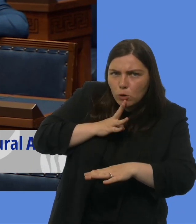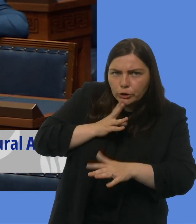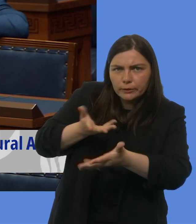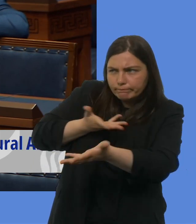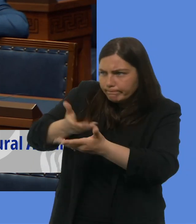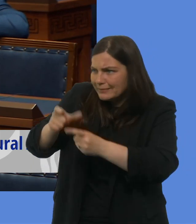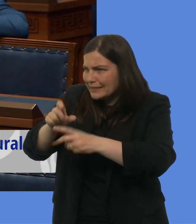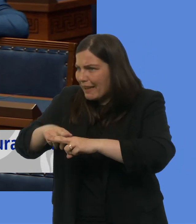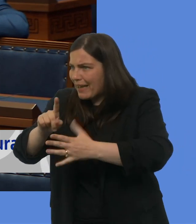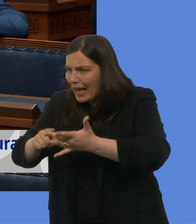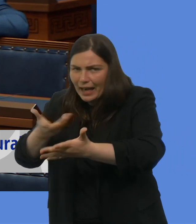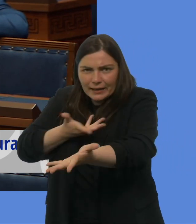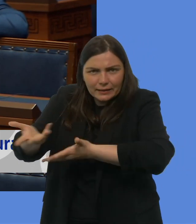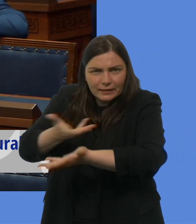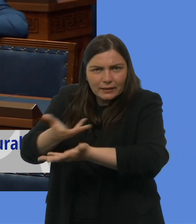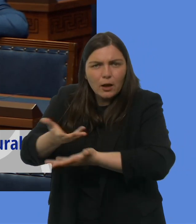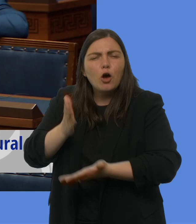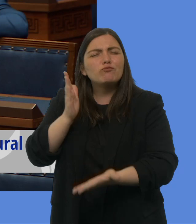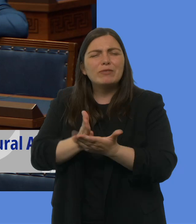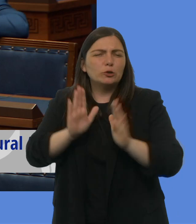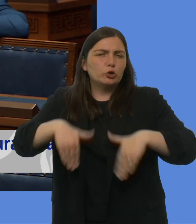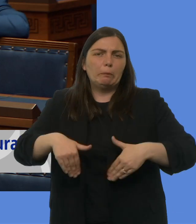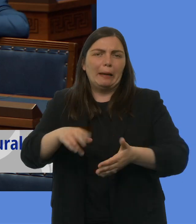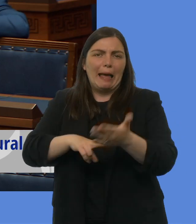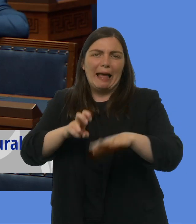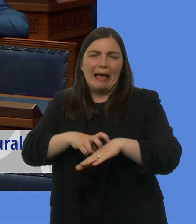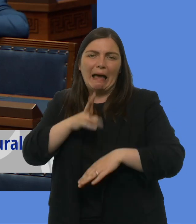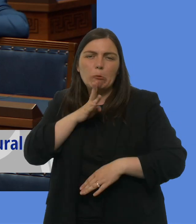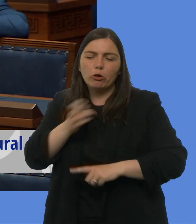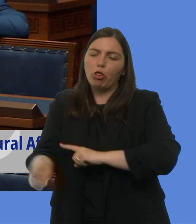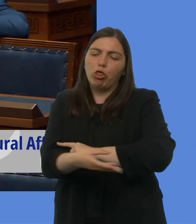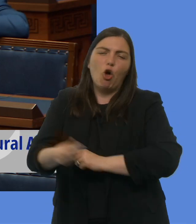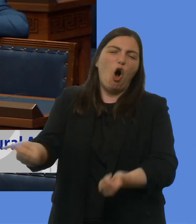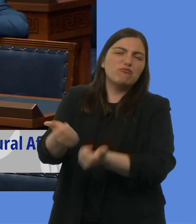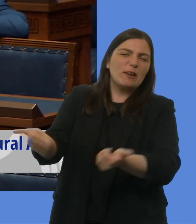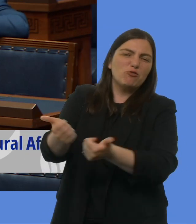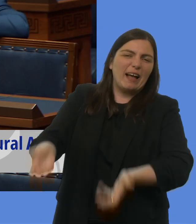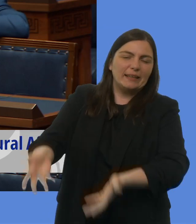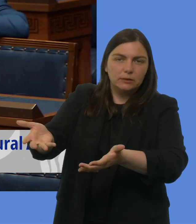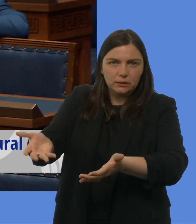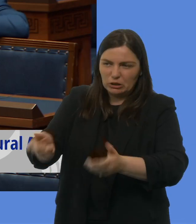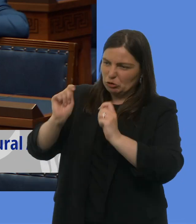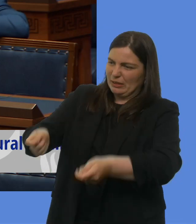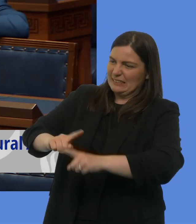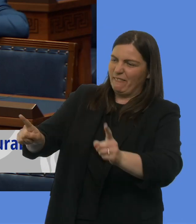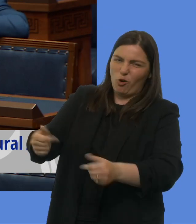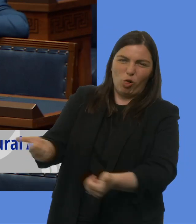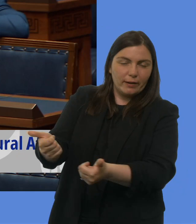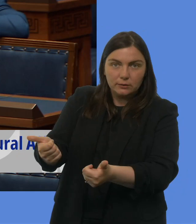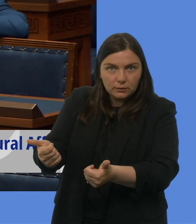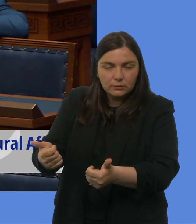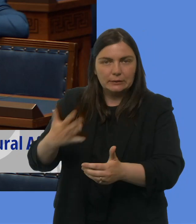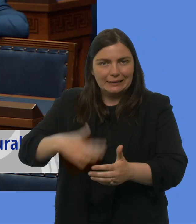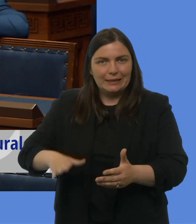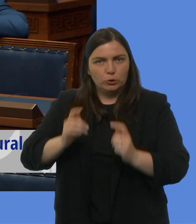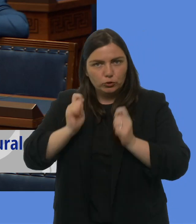in Northern Ireland Water on the same platform as all other polluters in Northern Ireland. I will make a final decision in relation to that in the forthcoming weeks, but I